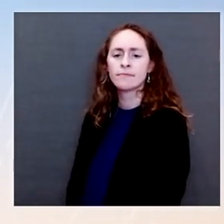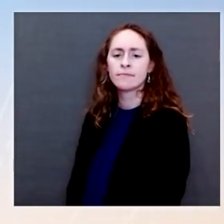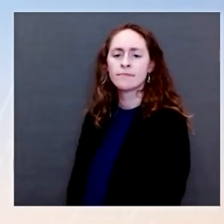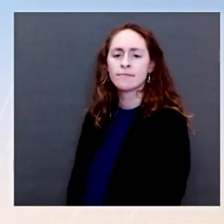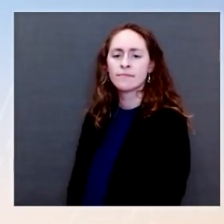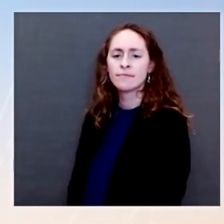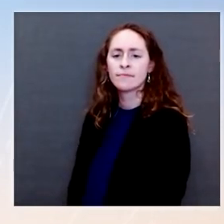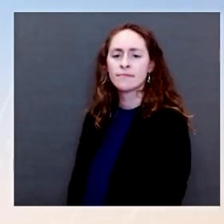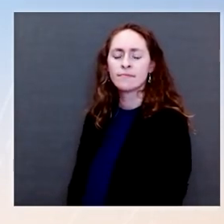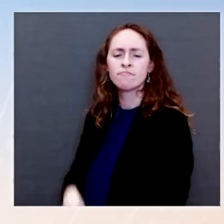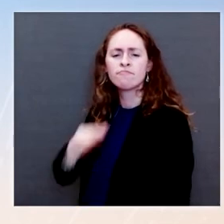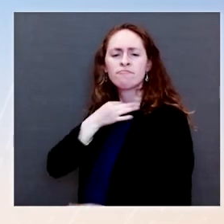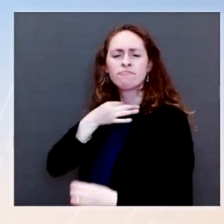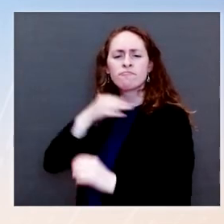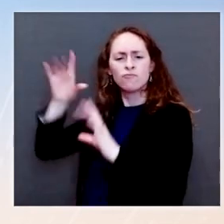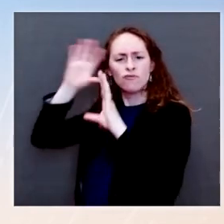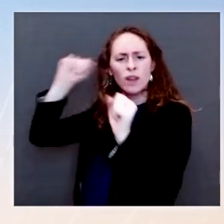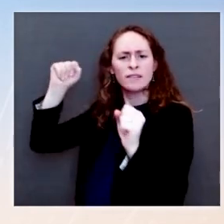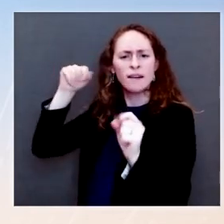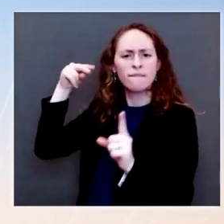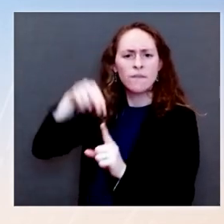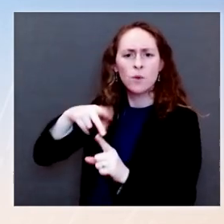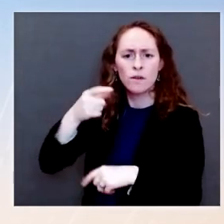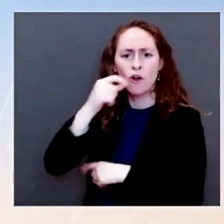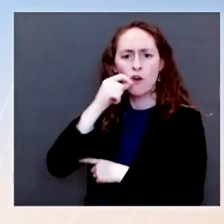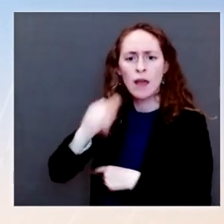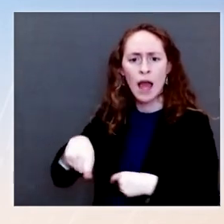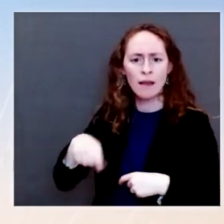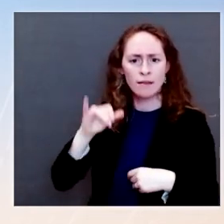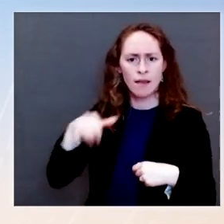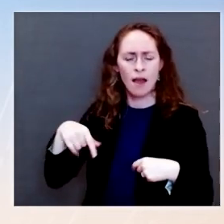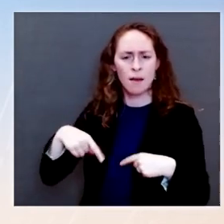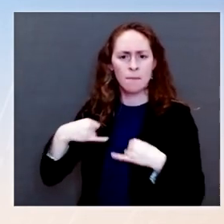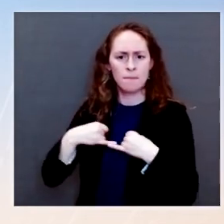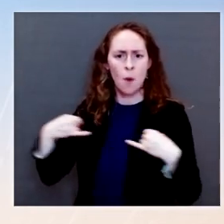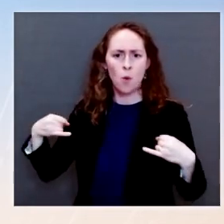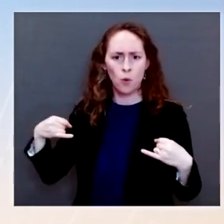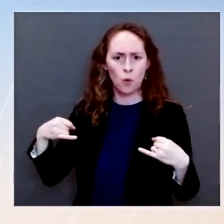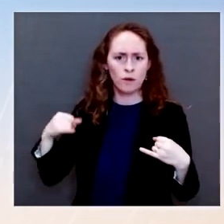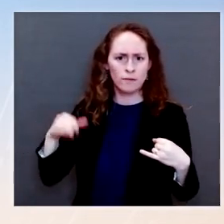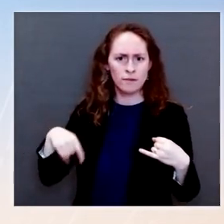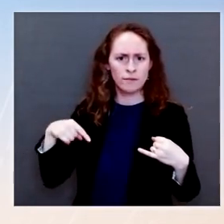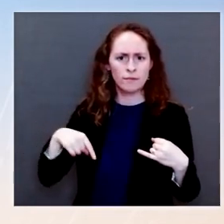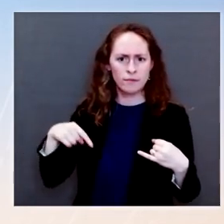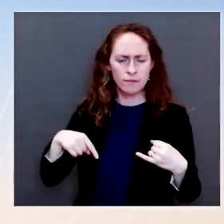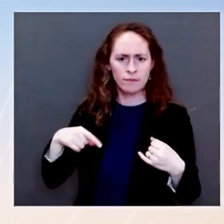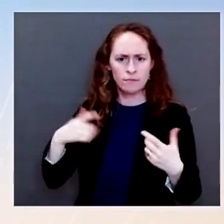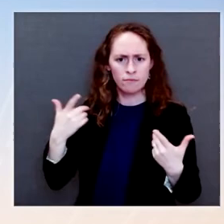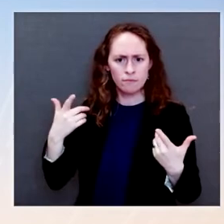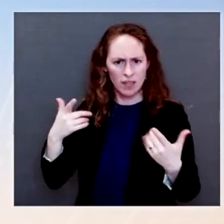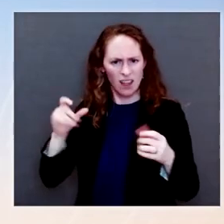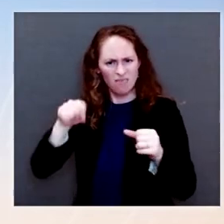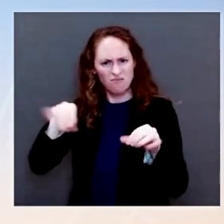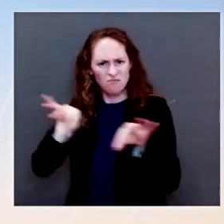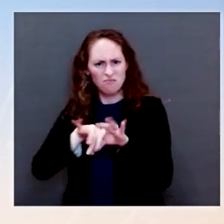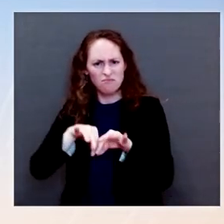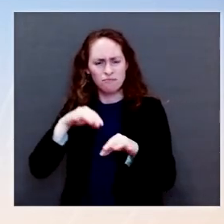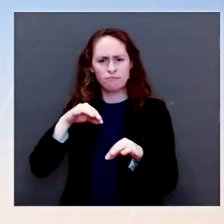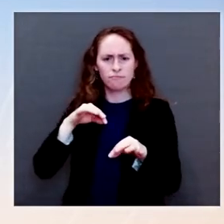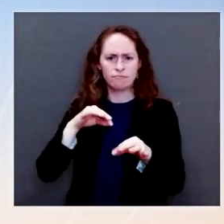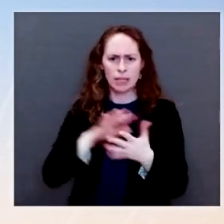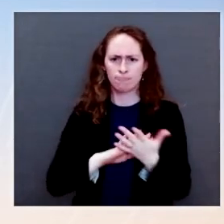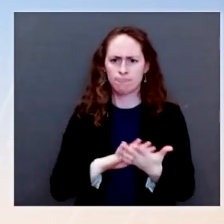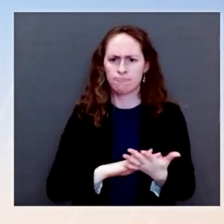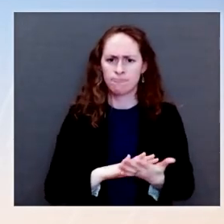we view the territorial integrity of Ukraine as a vital interest, global interest for the